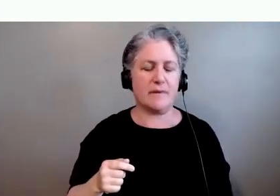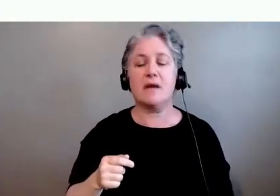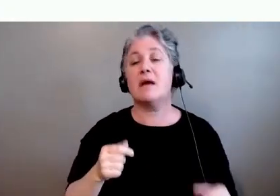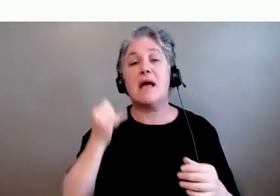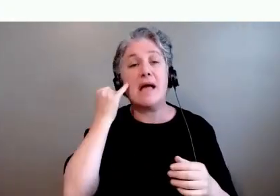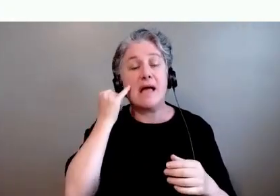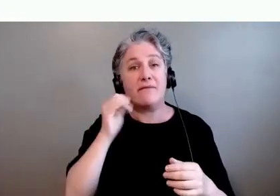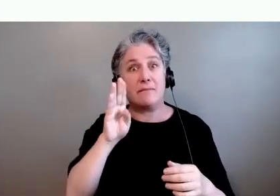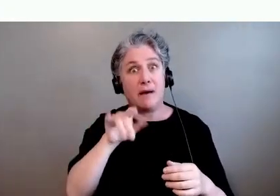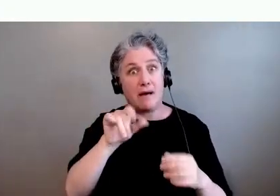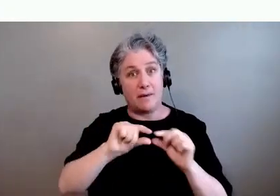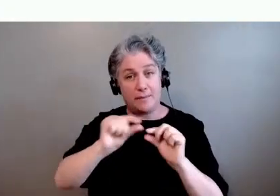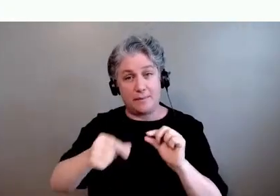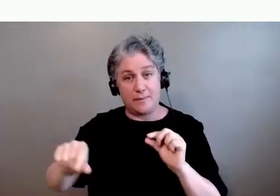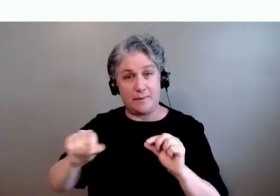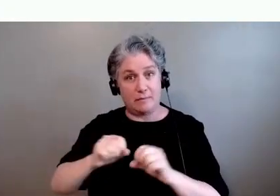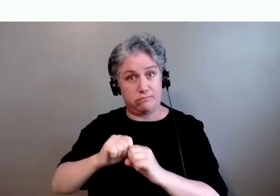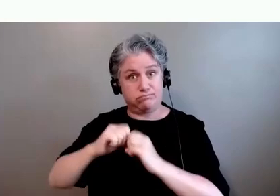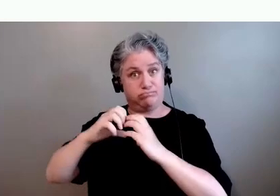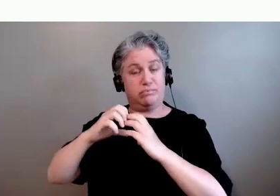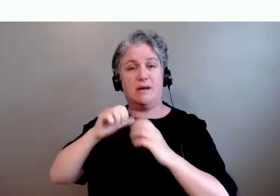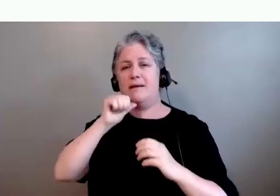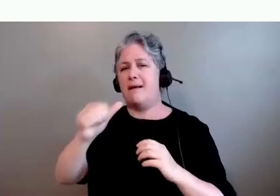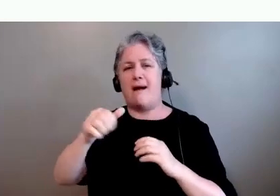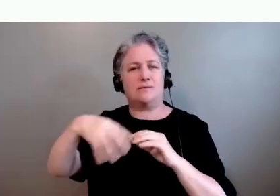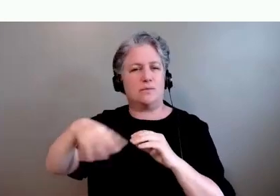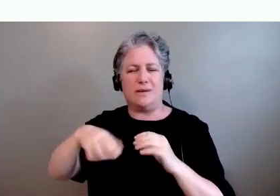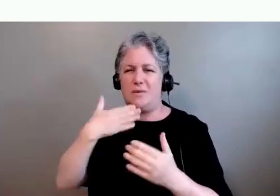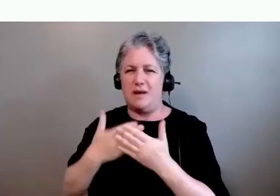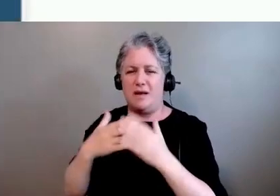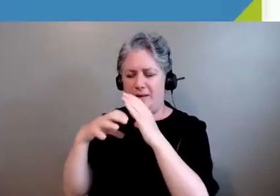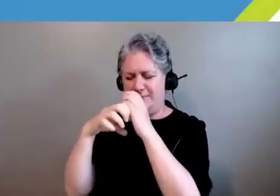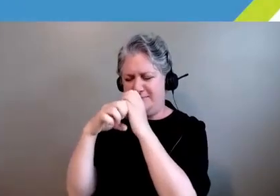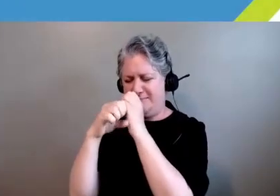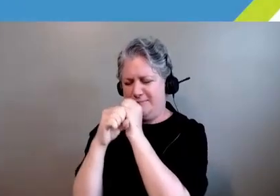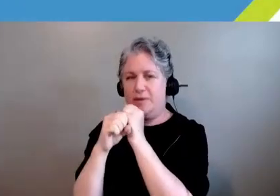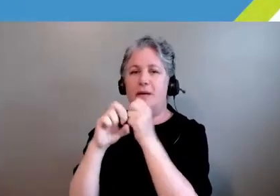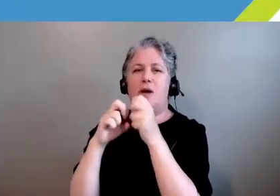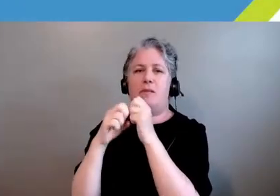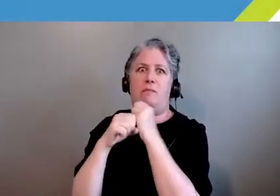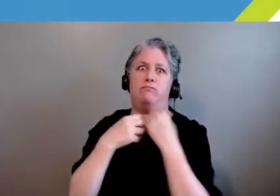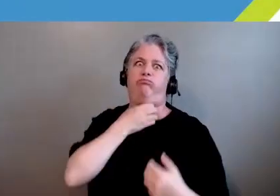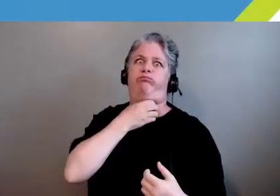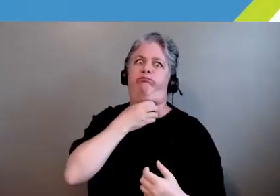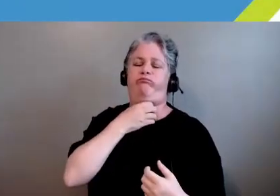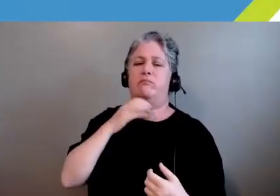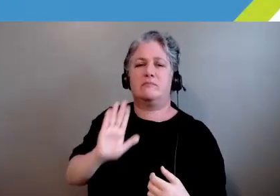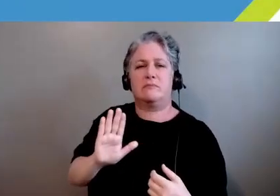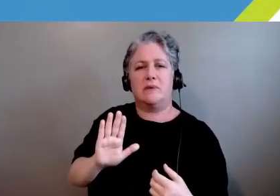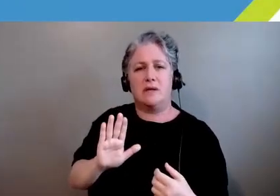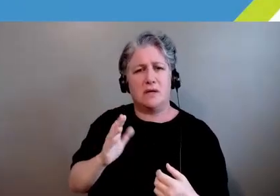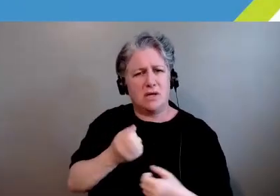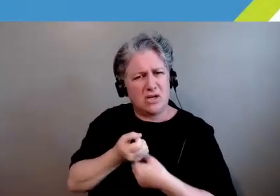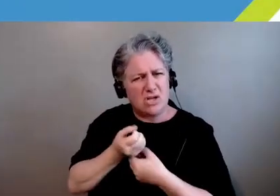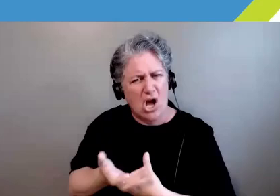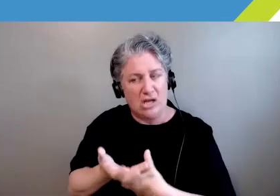bile doesn't drain as well, and that's the source of our problems, inflammation in the bile ducts that we don't know the cause